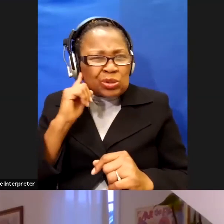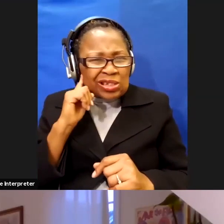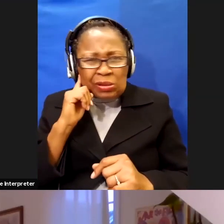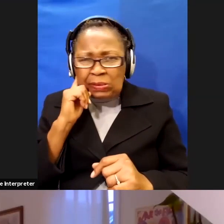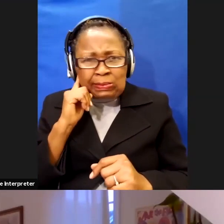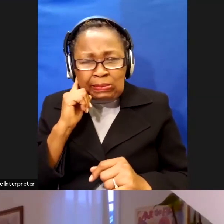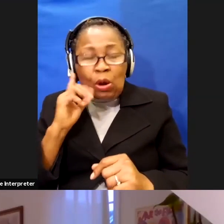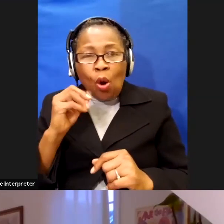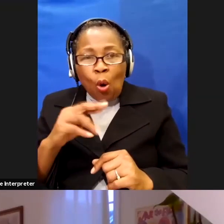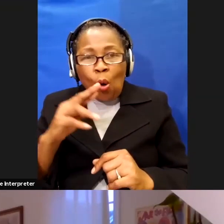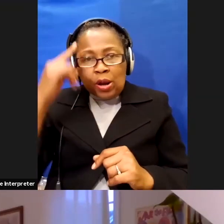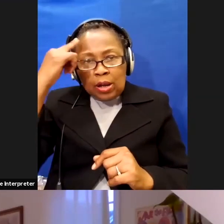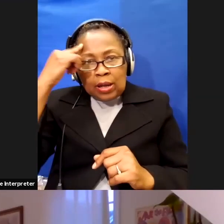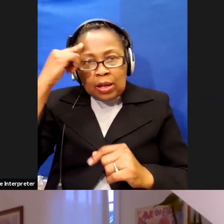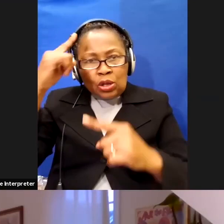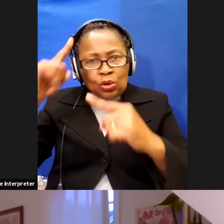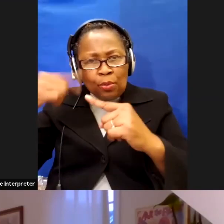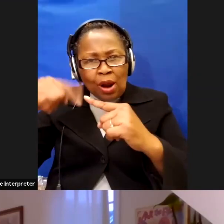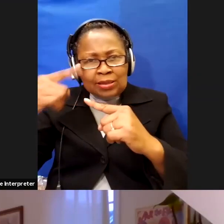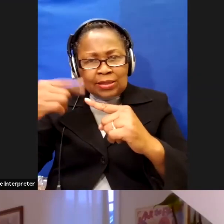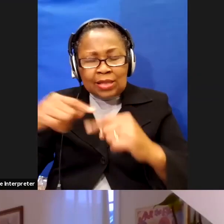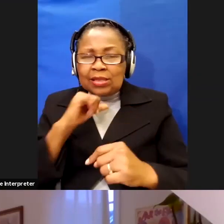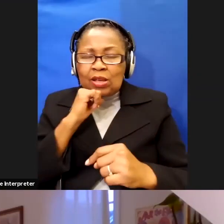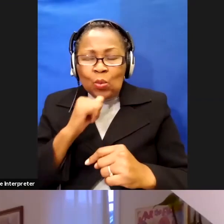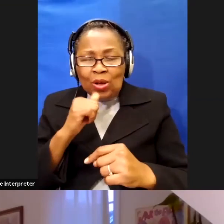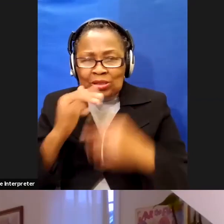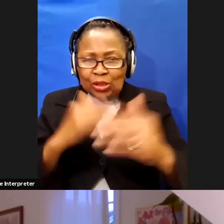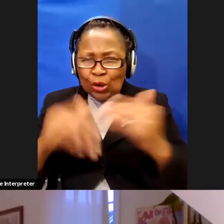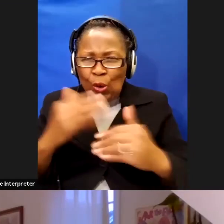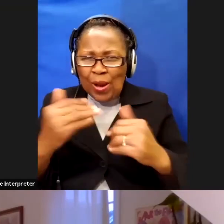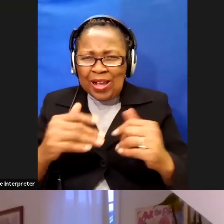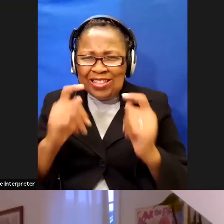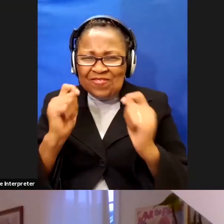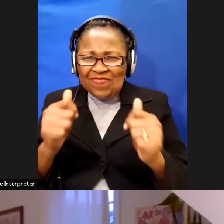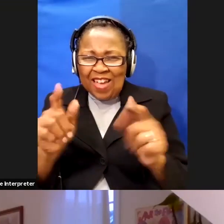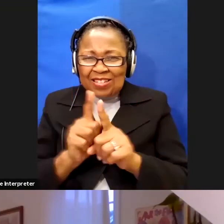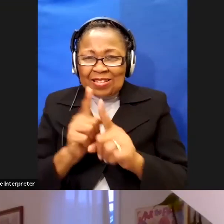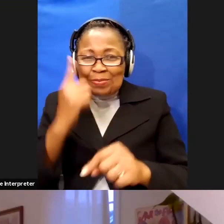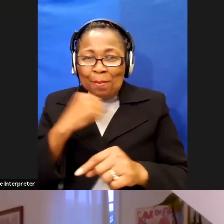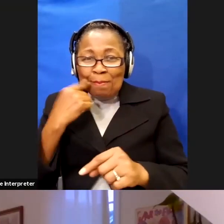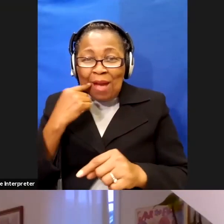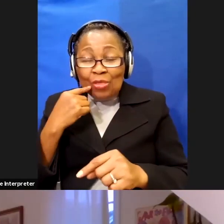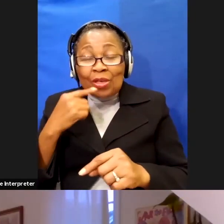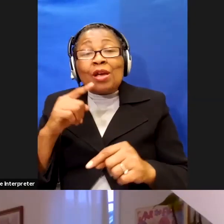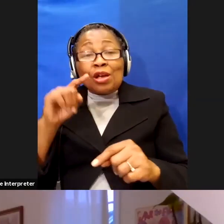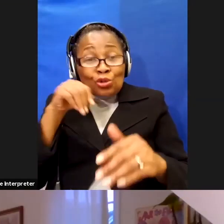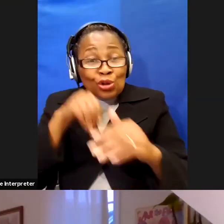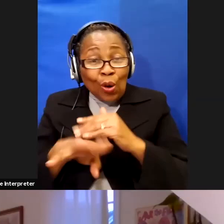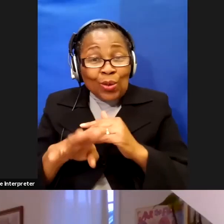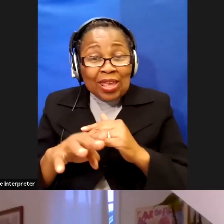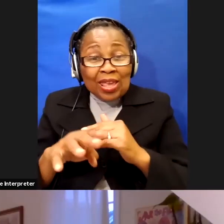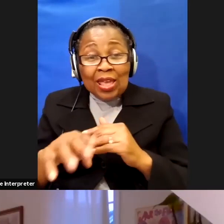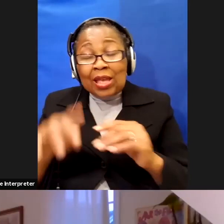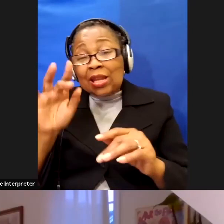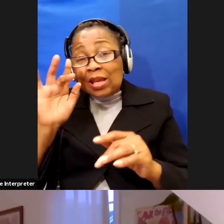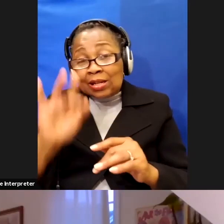processing wasn't going as fast as my mouth was going, you can go back in and you can listen to